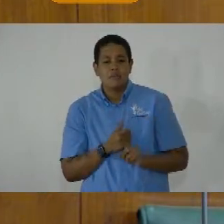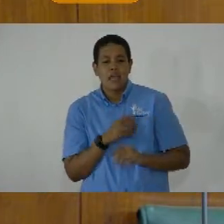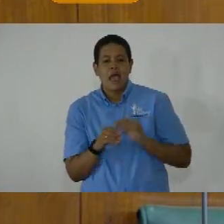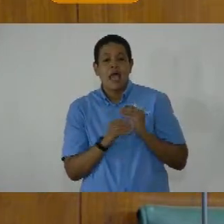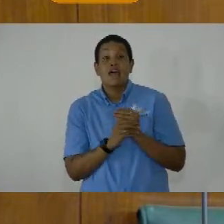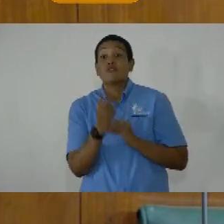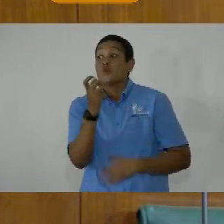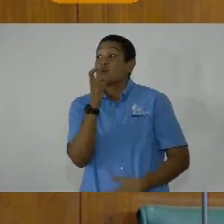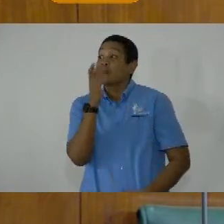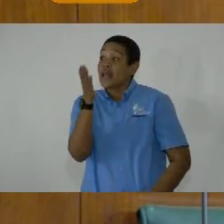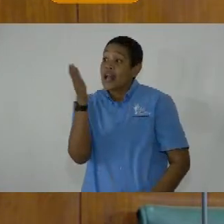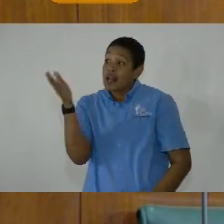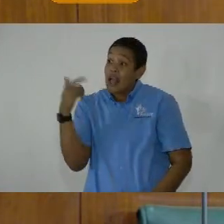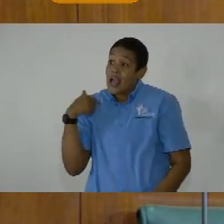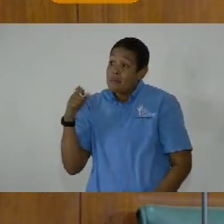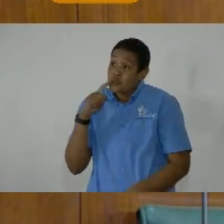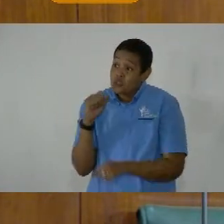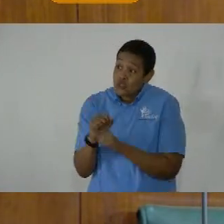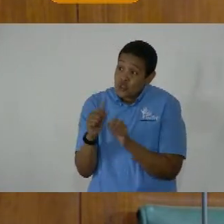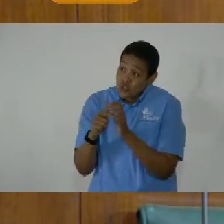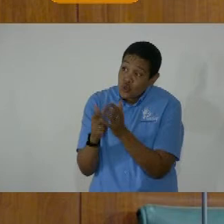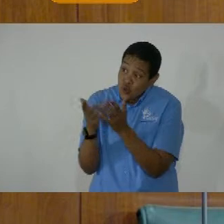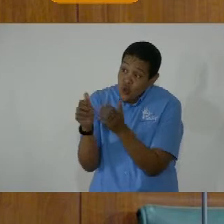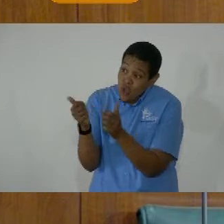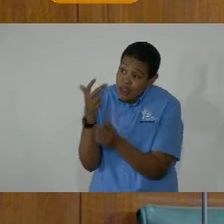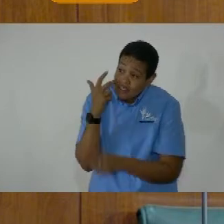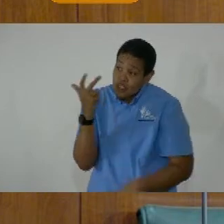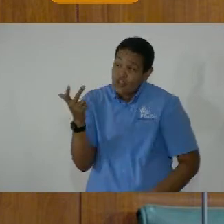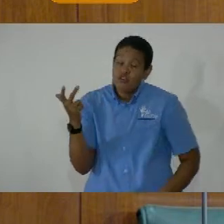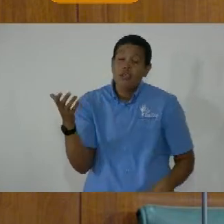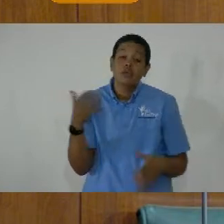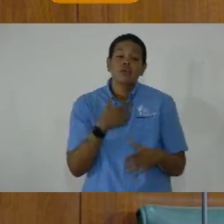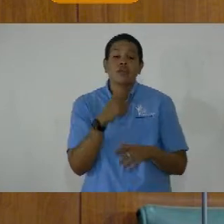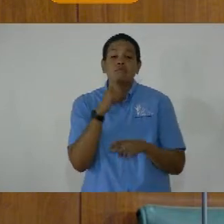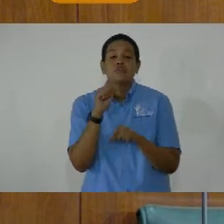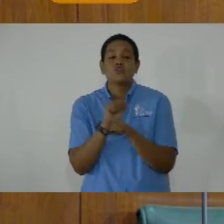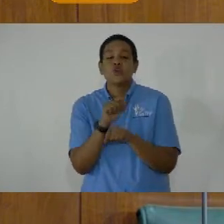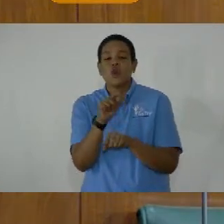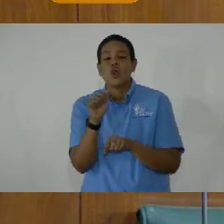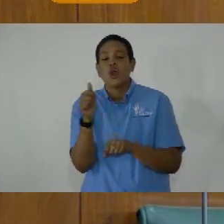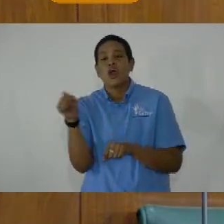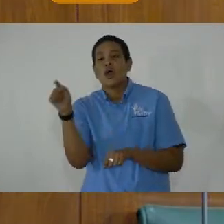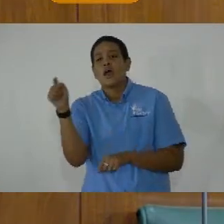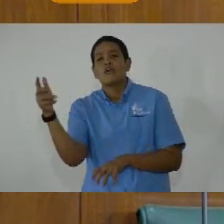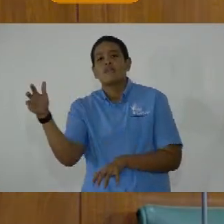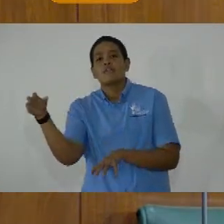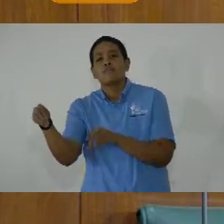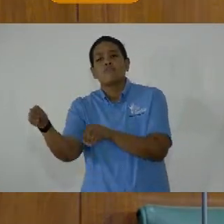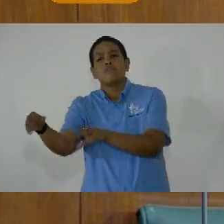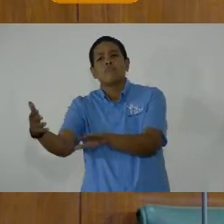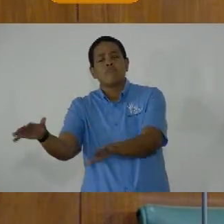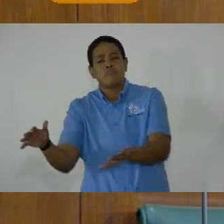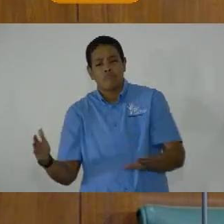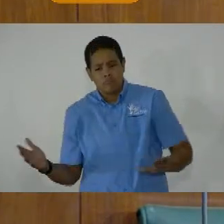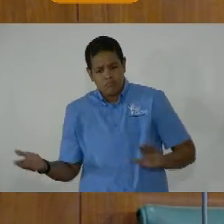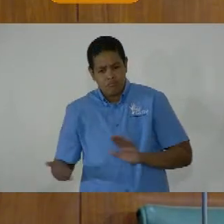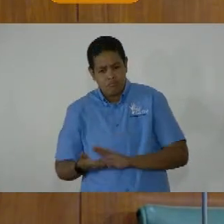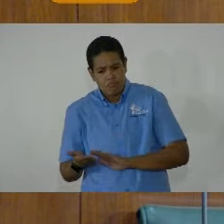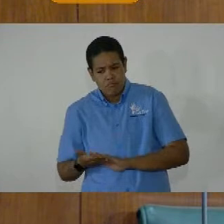two of whom are here, and I'm assured the others, well, I see three, and I'm assured some others are on their